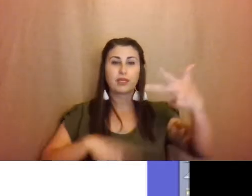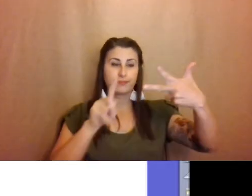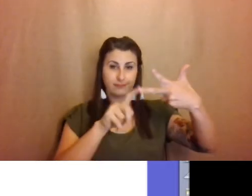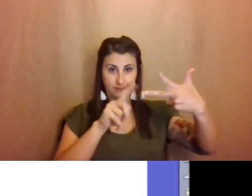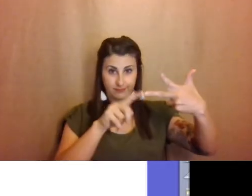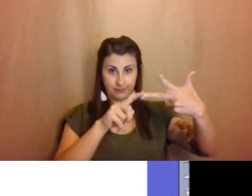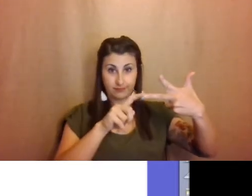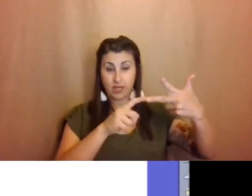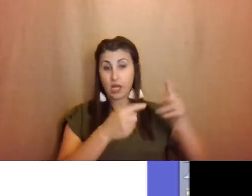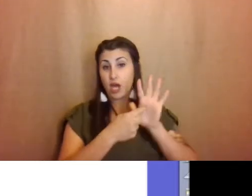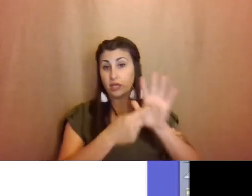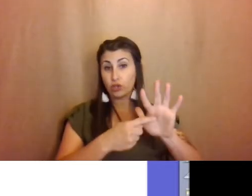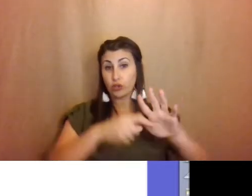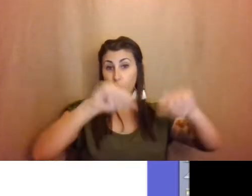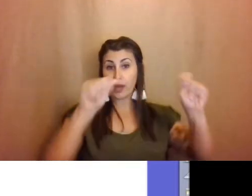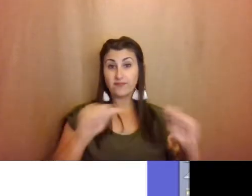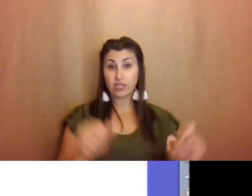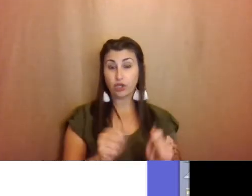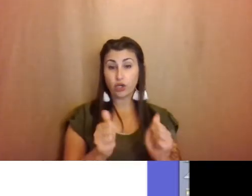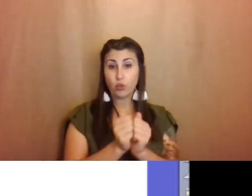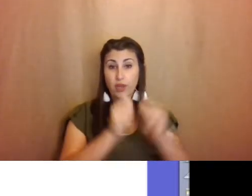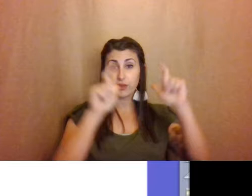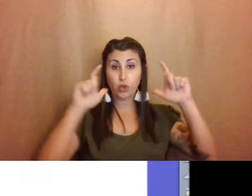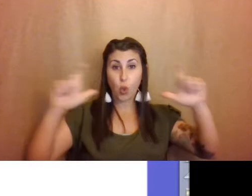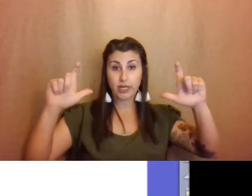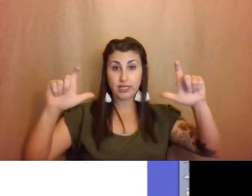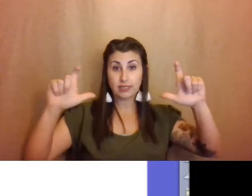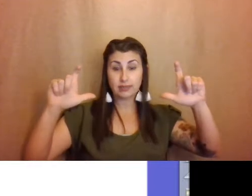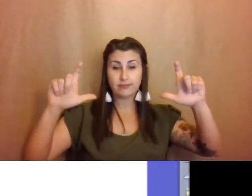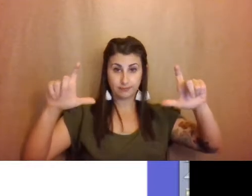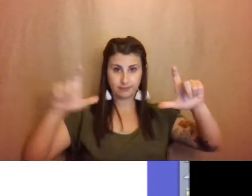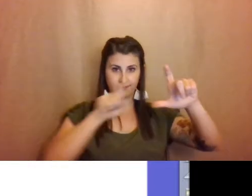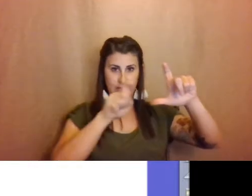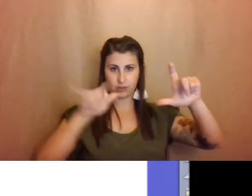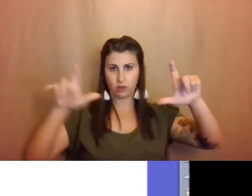you a figure with coordinates, or if I give you